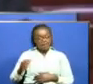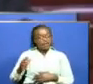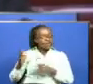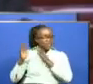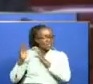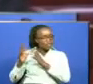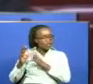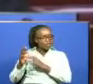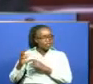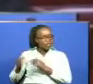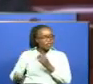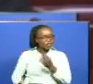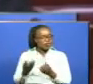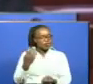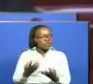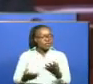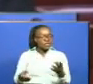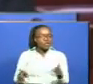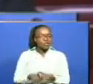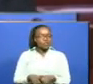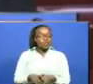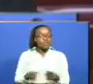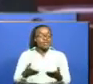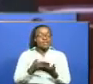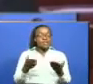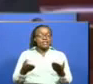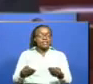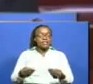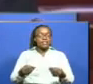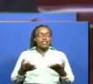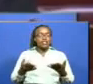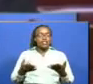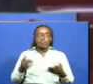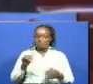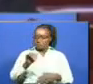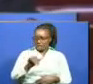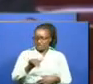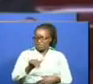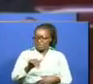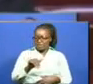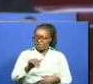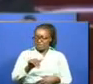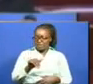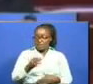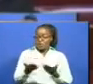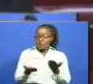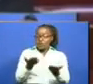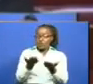Mandera. And this has really given that despite